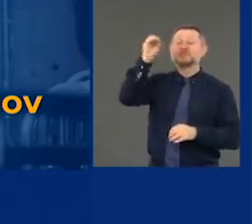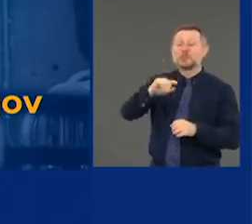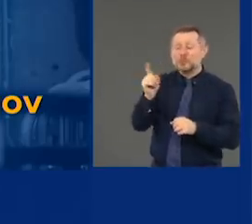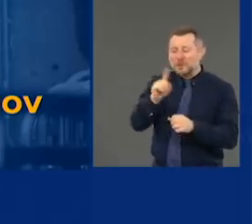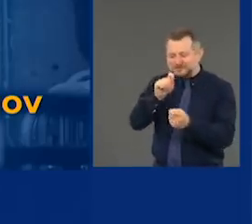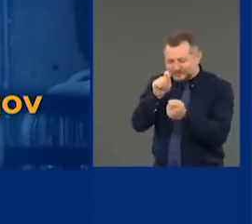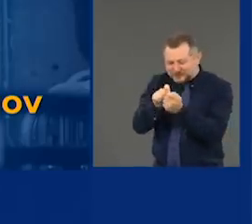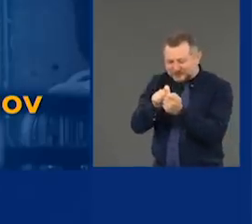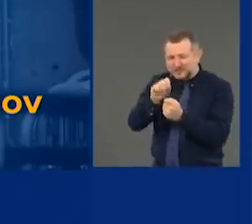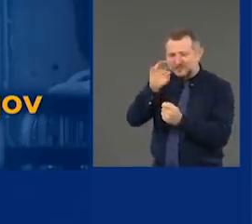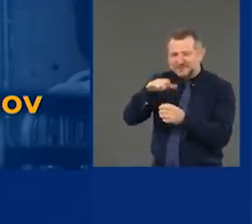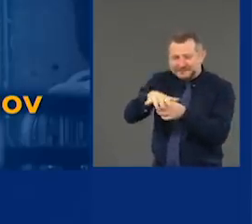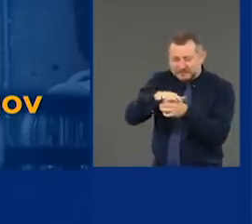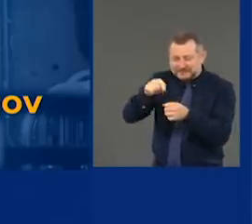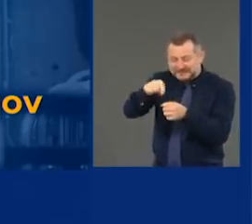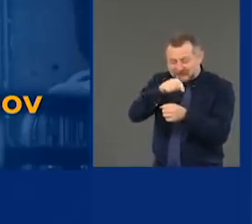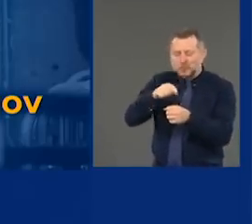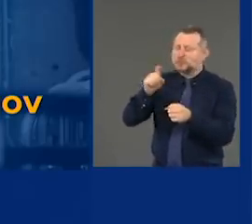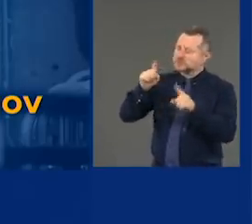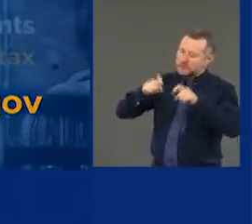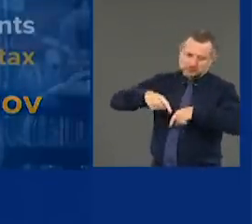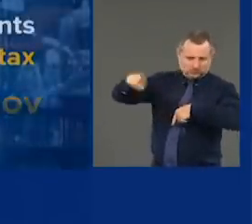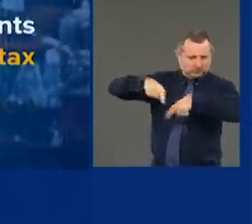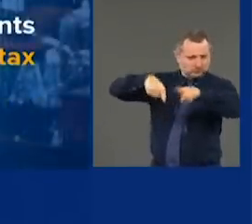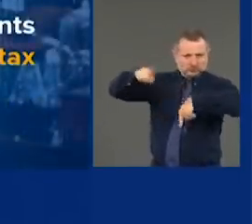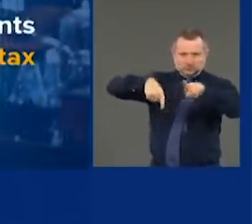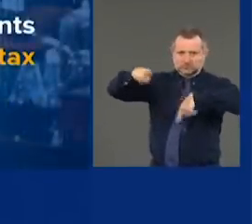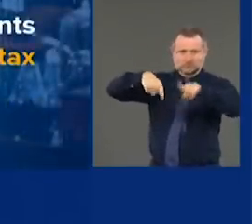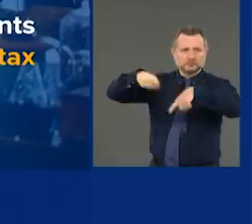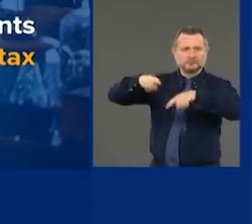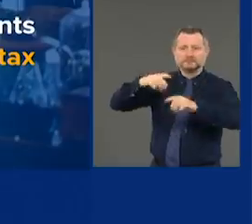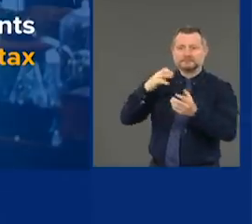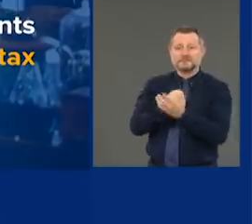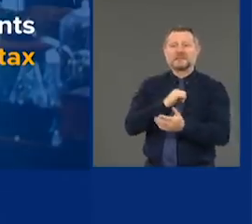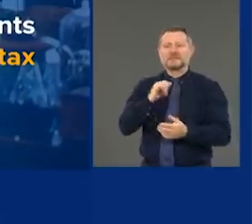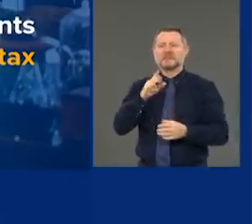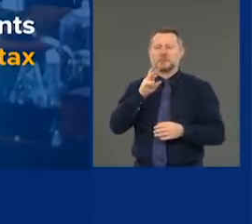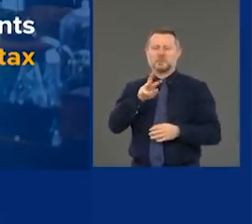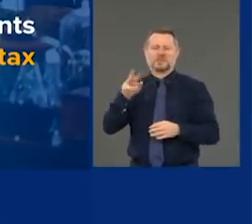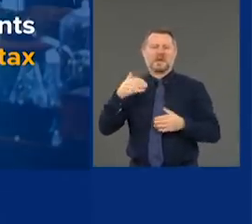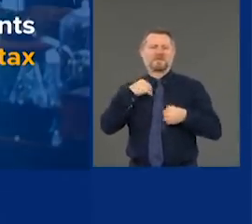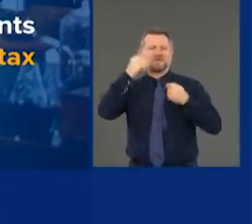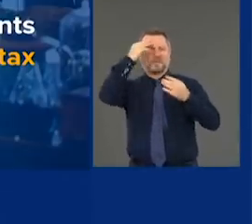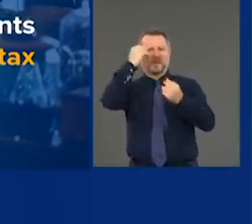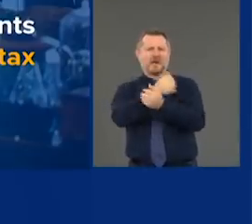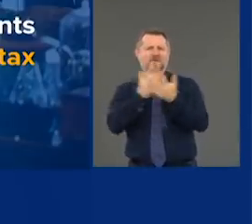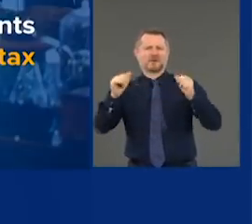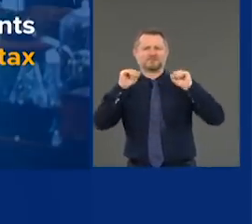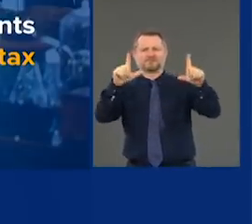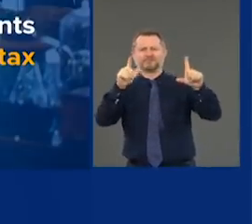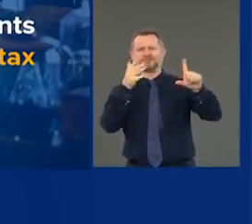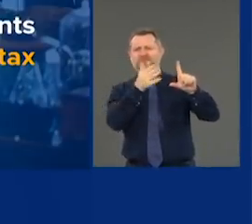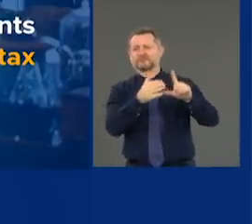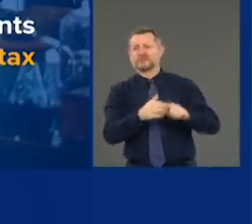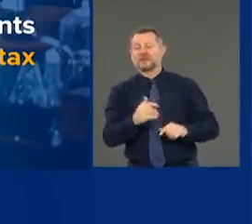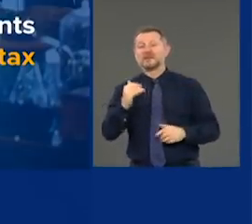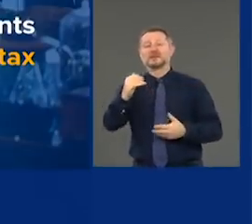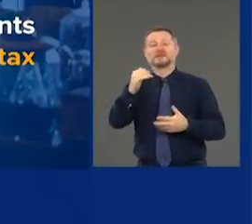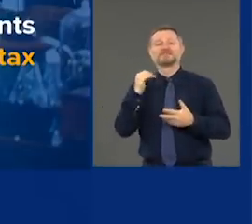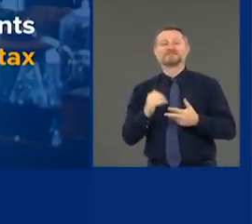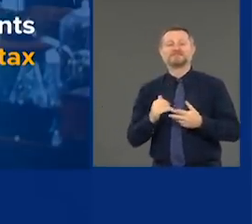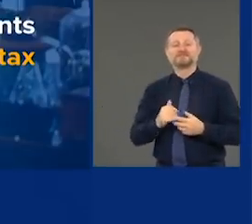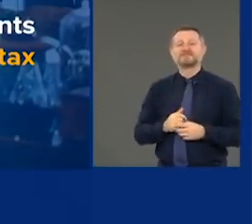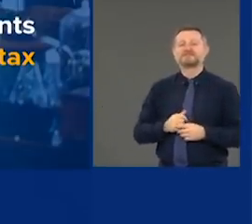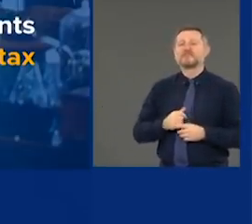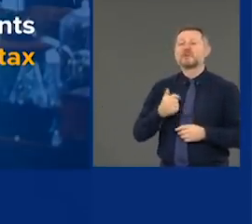get tested. Get tested. And that's all on that website. Also, as we're working through this,